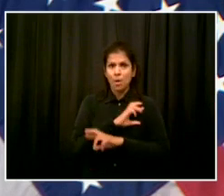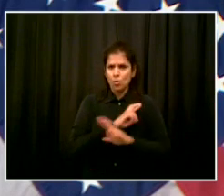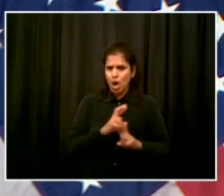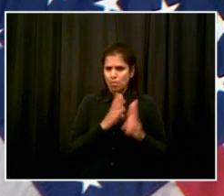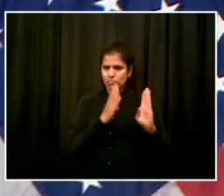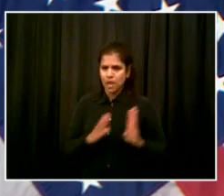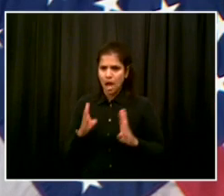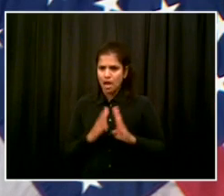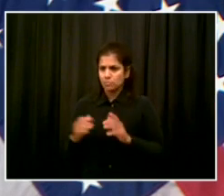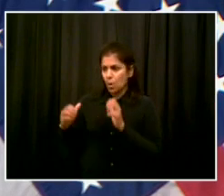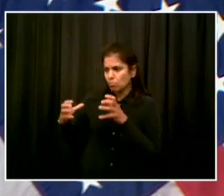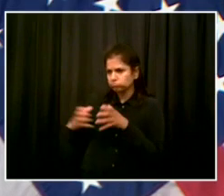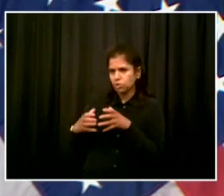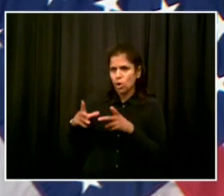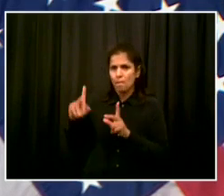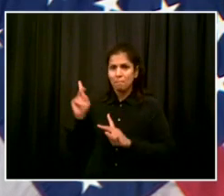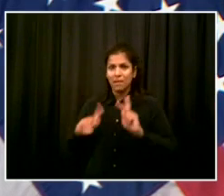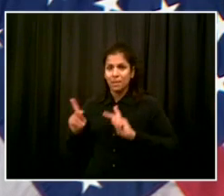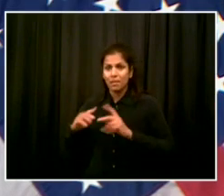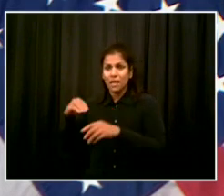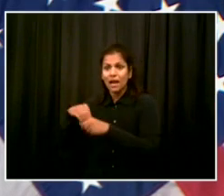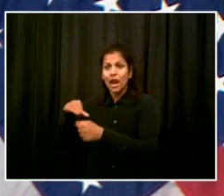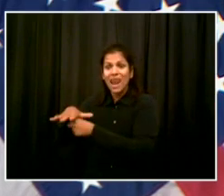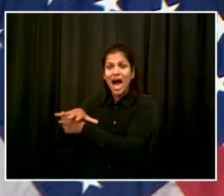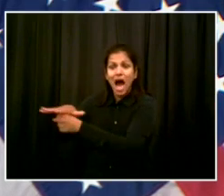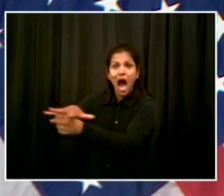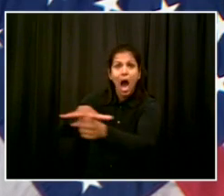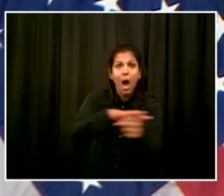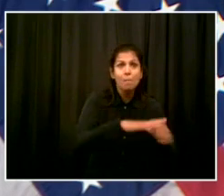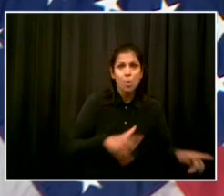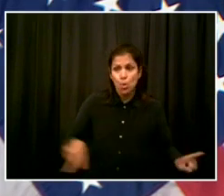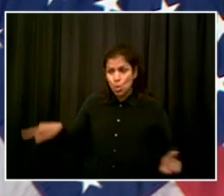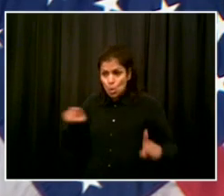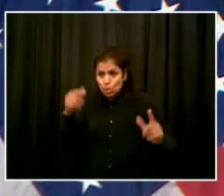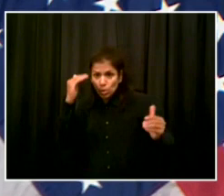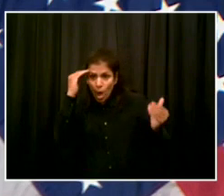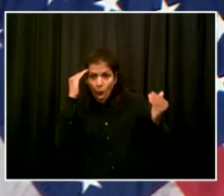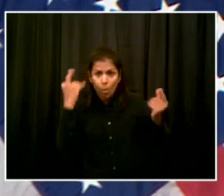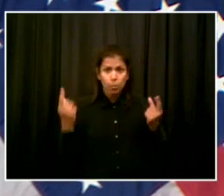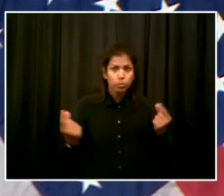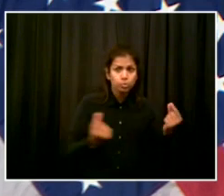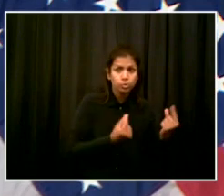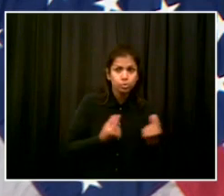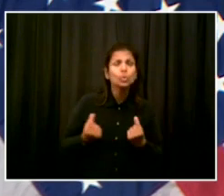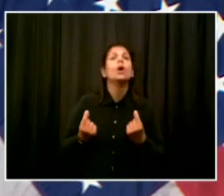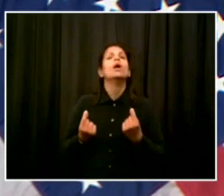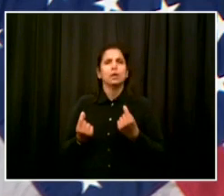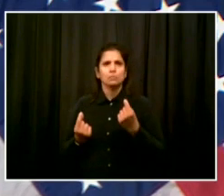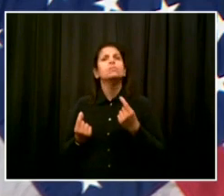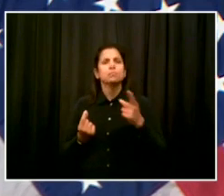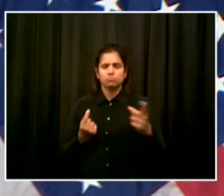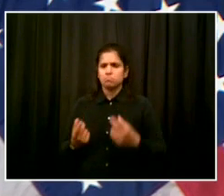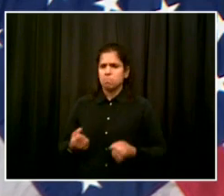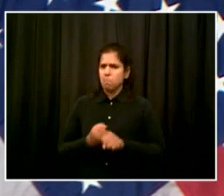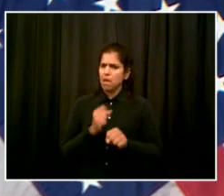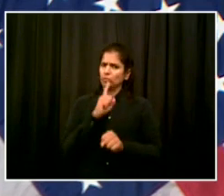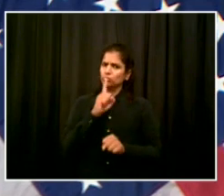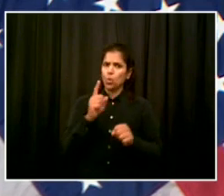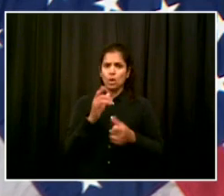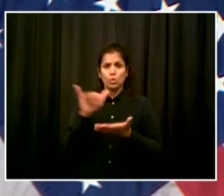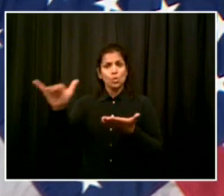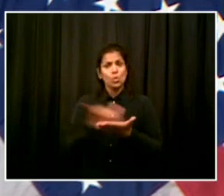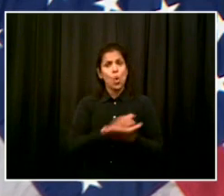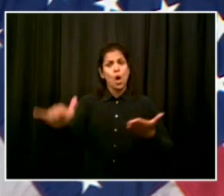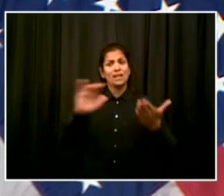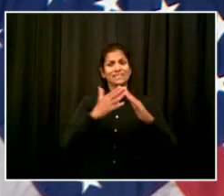absolutely committed to making New York City streets safer. We have no intention of giving back to gang members any blocks that we